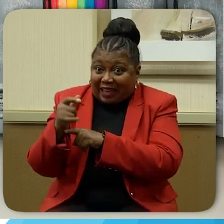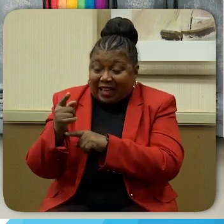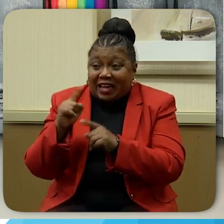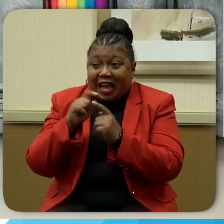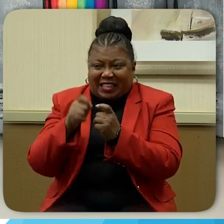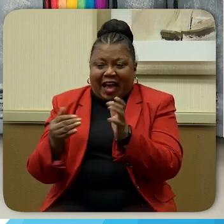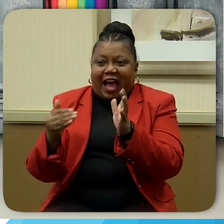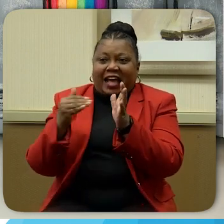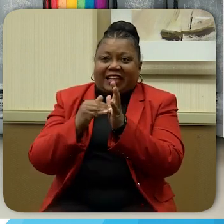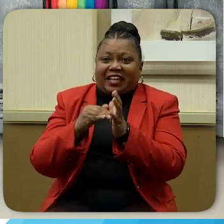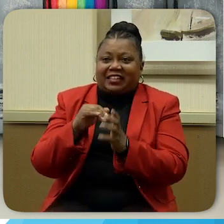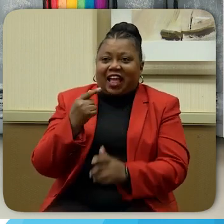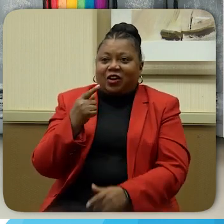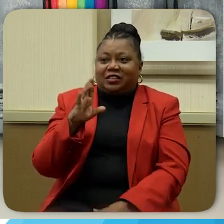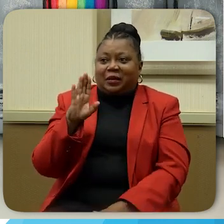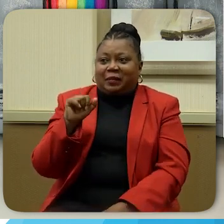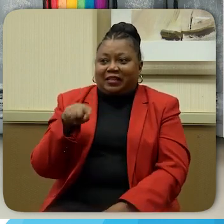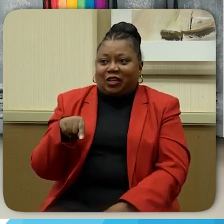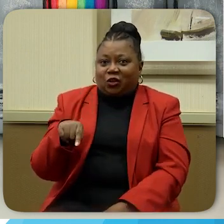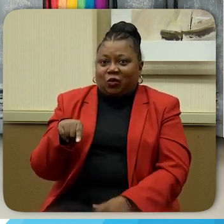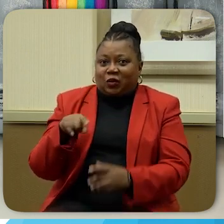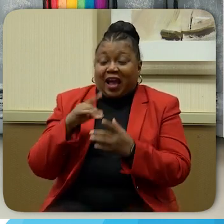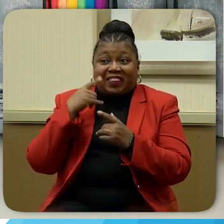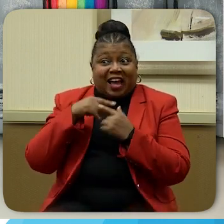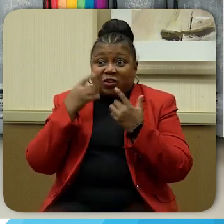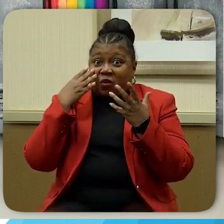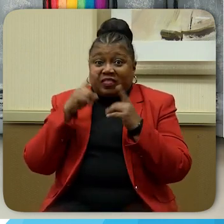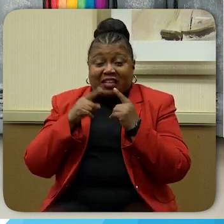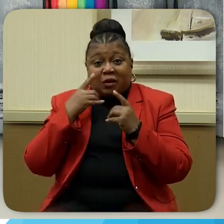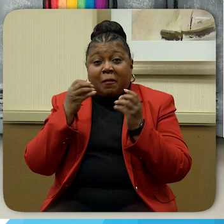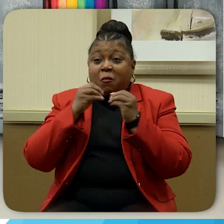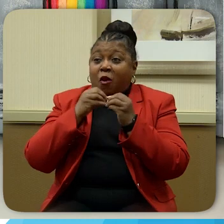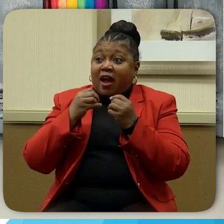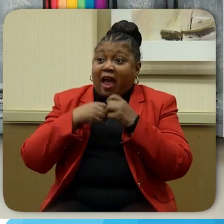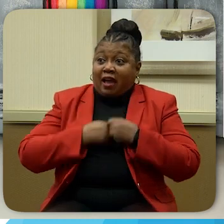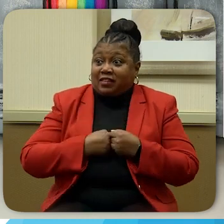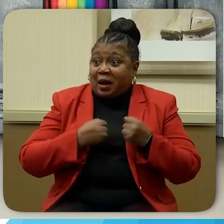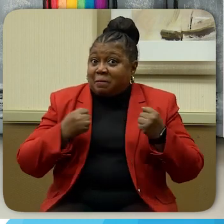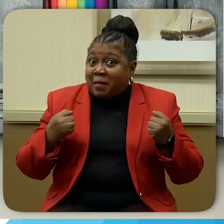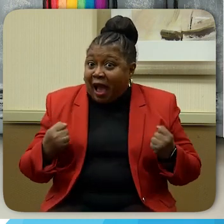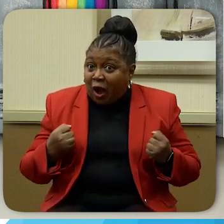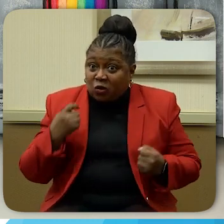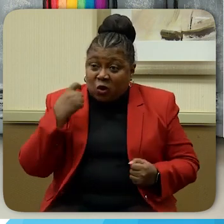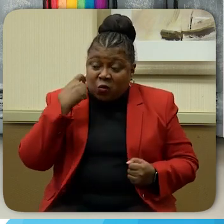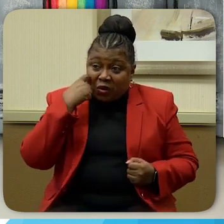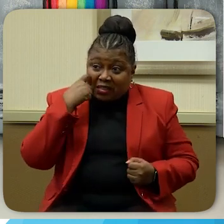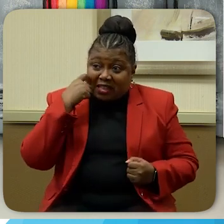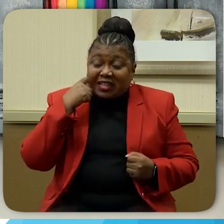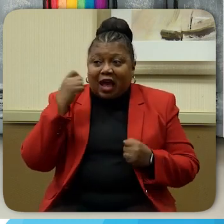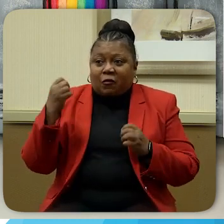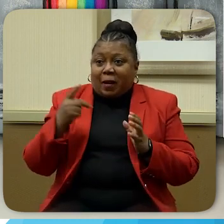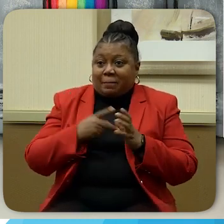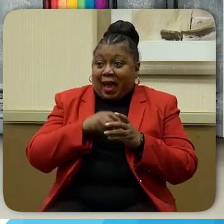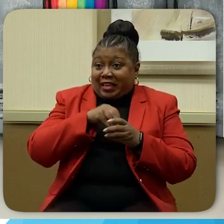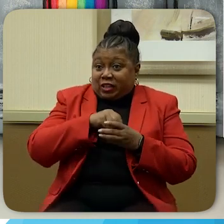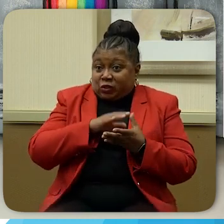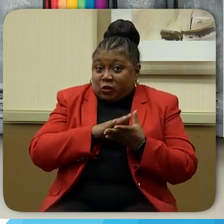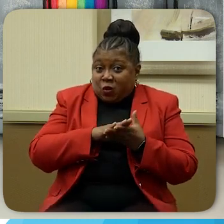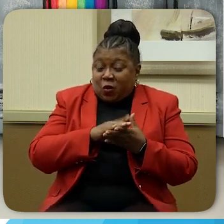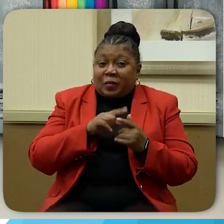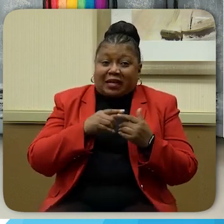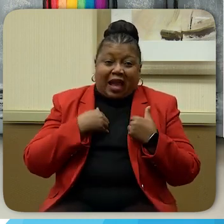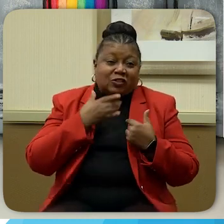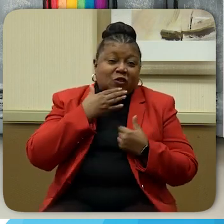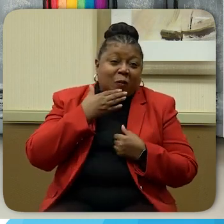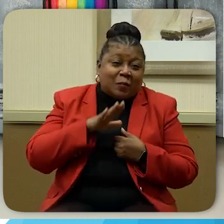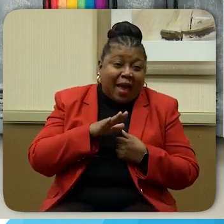particularly against LGBTQ students. And I don't know if that's because so many more have come out recently now that we're back in school, but it's gotten